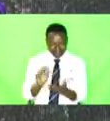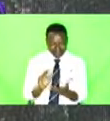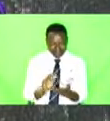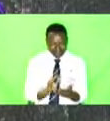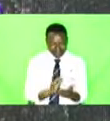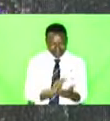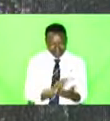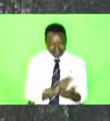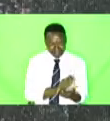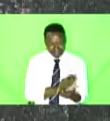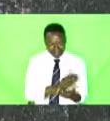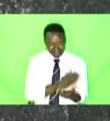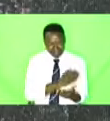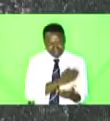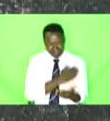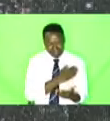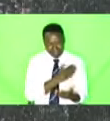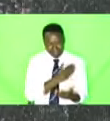Jesus,